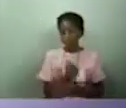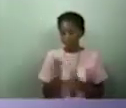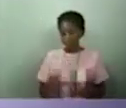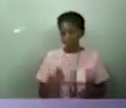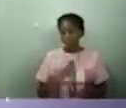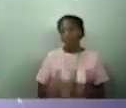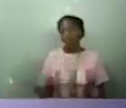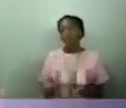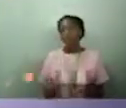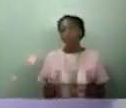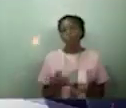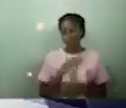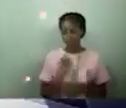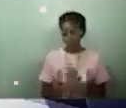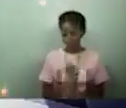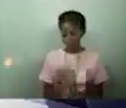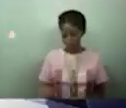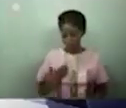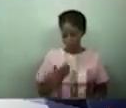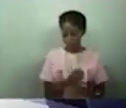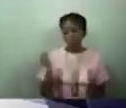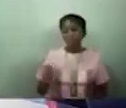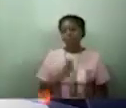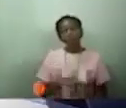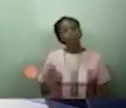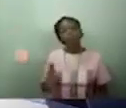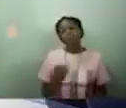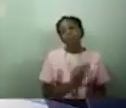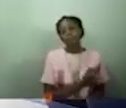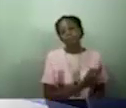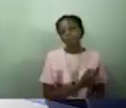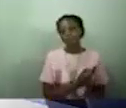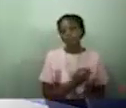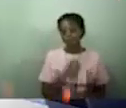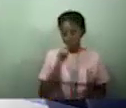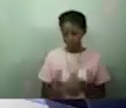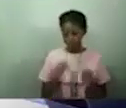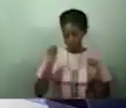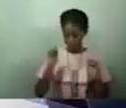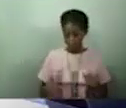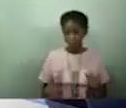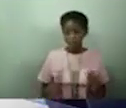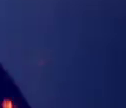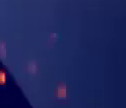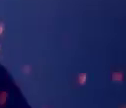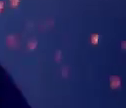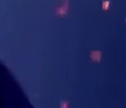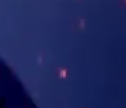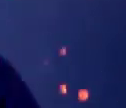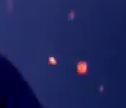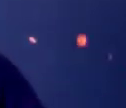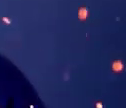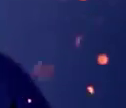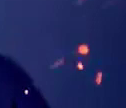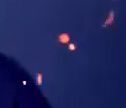born. In this conference, may saviors be born. That we will be able to save our generation. I hope